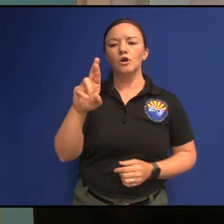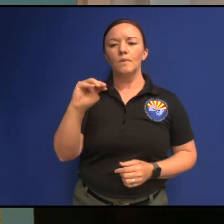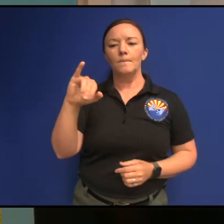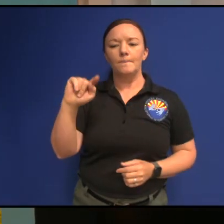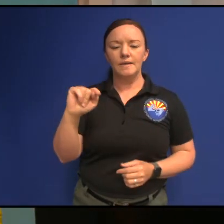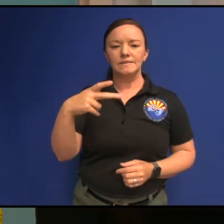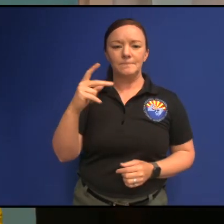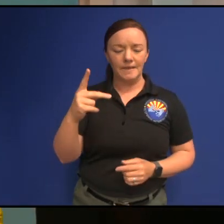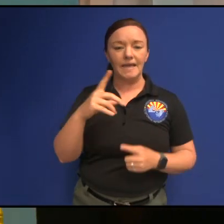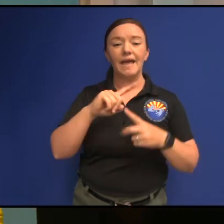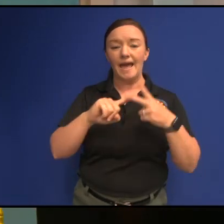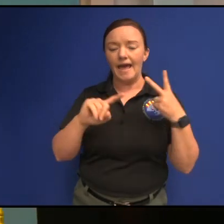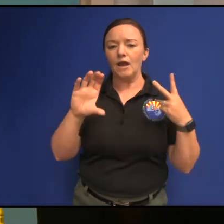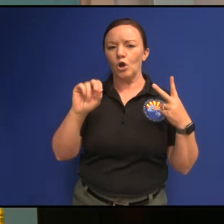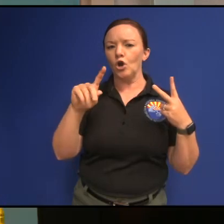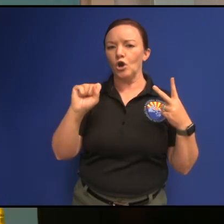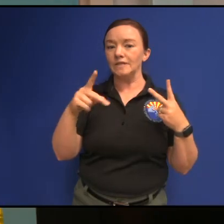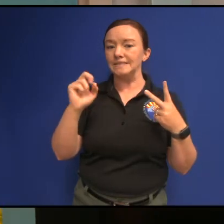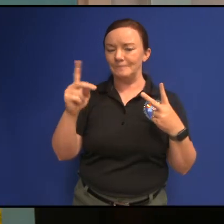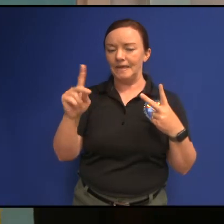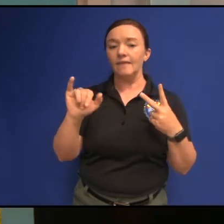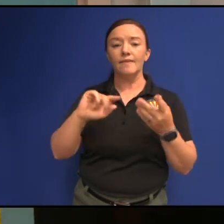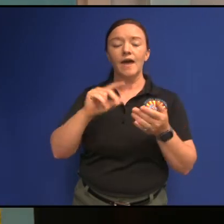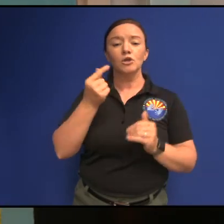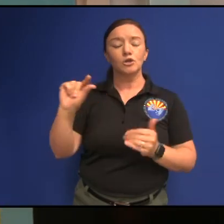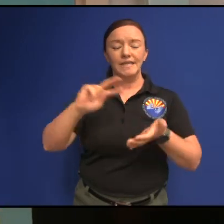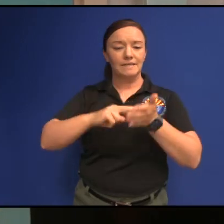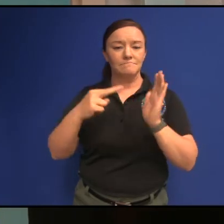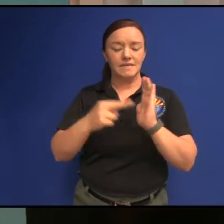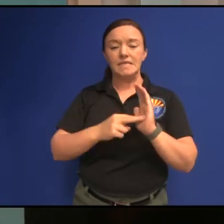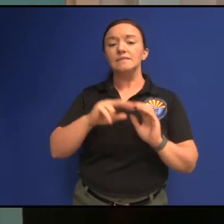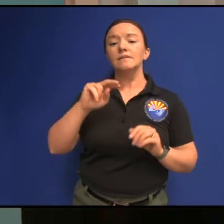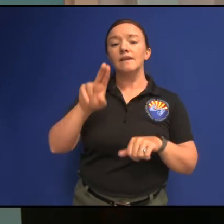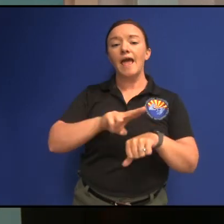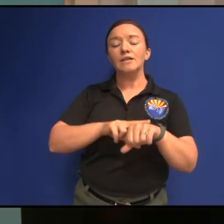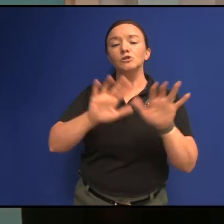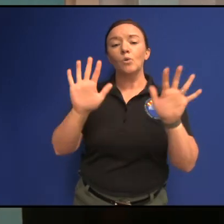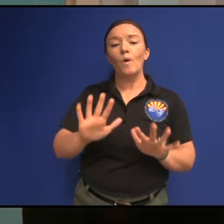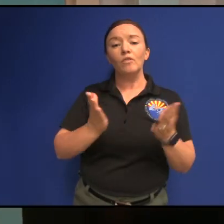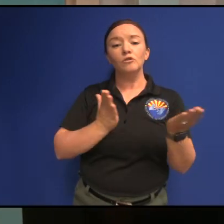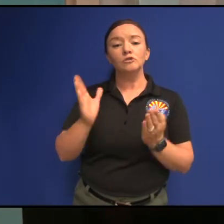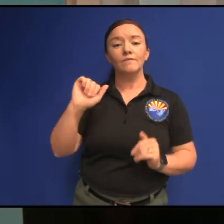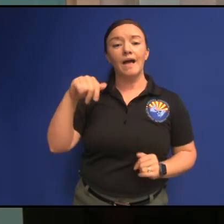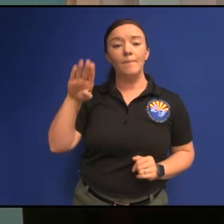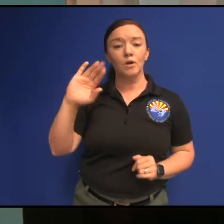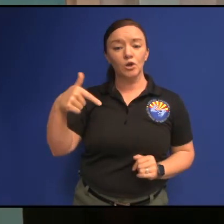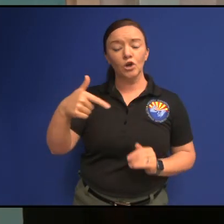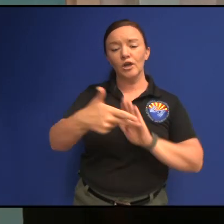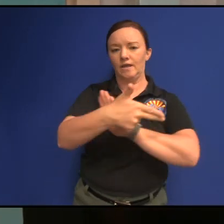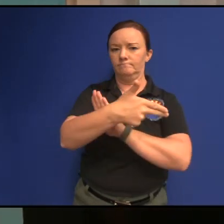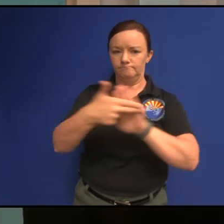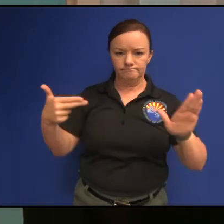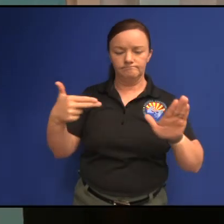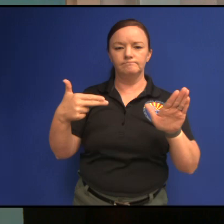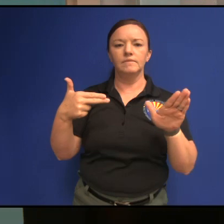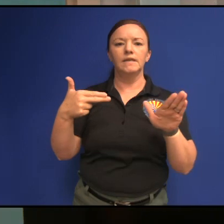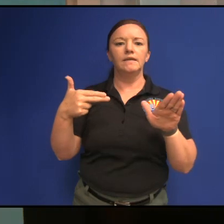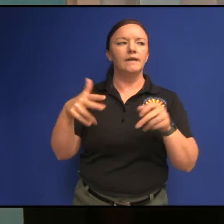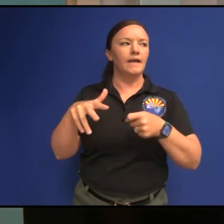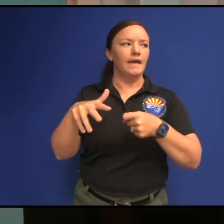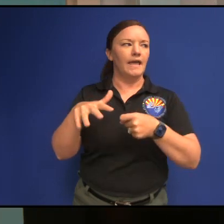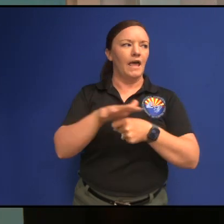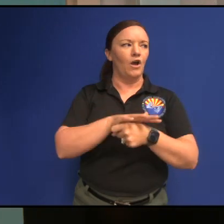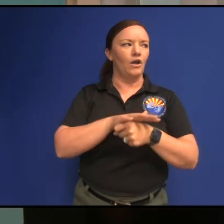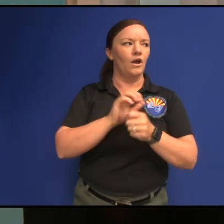and the Cook's Peak fire. That's an area that the National Weather Service office in Albuquerque has designated as an area